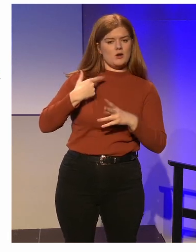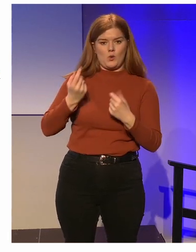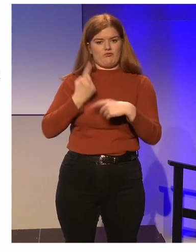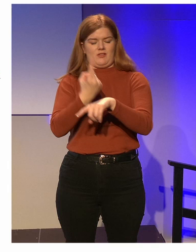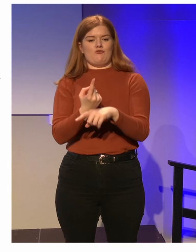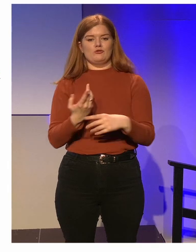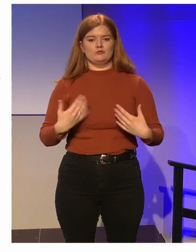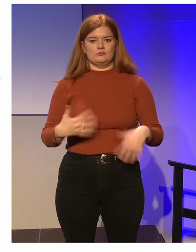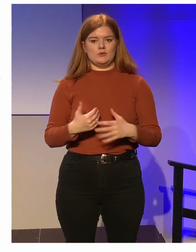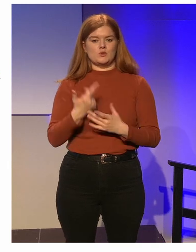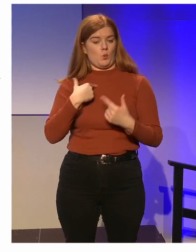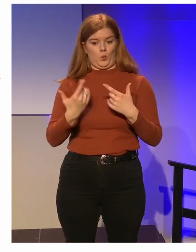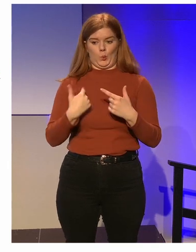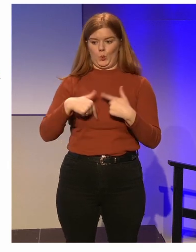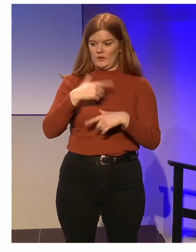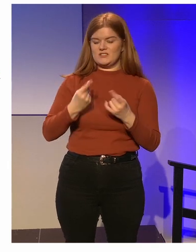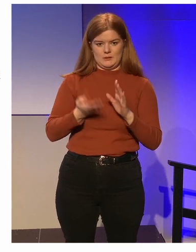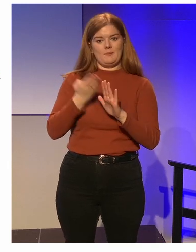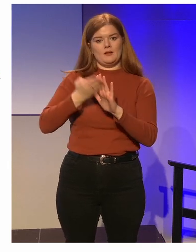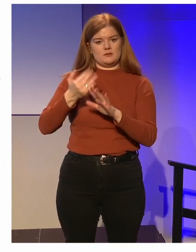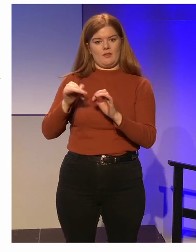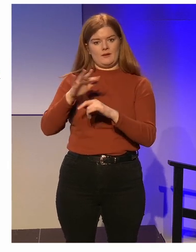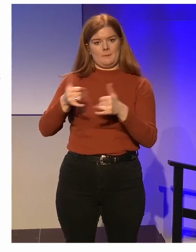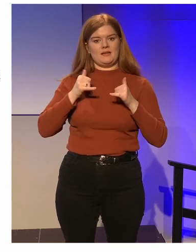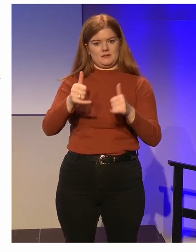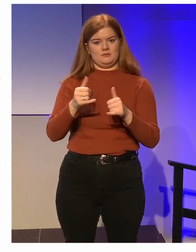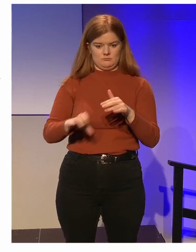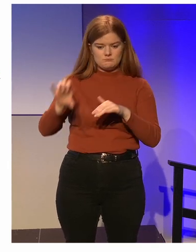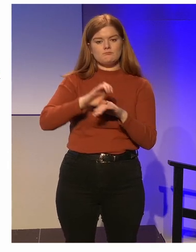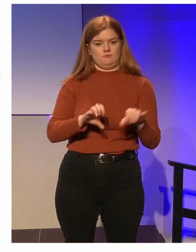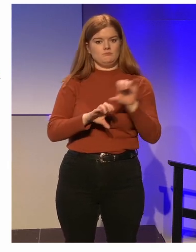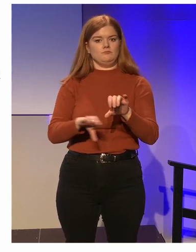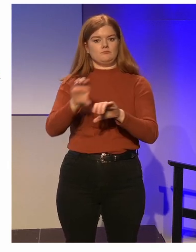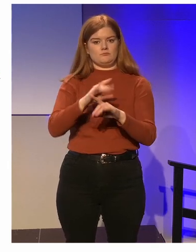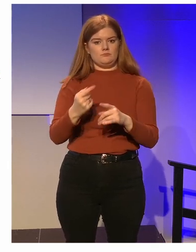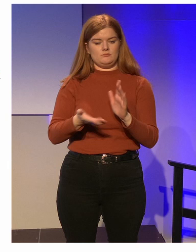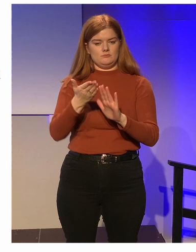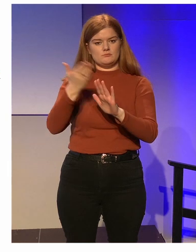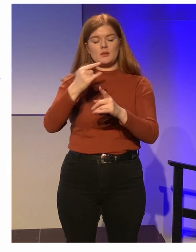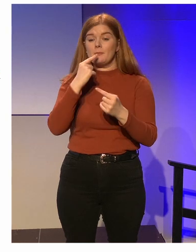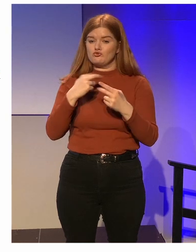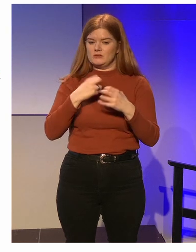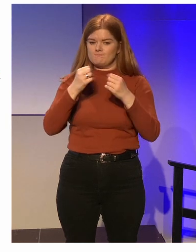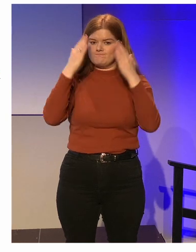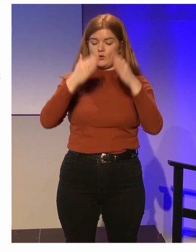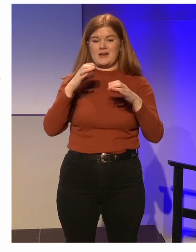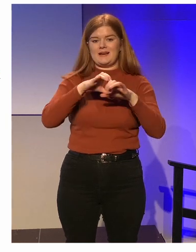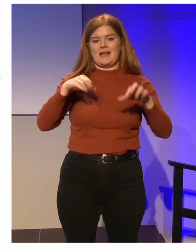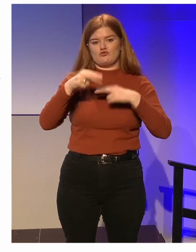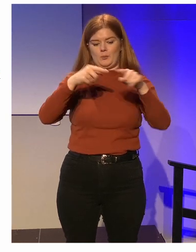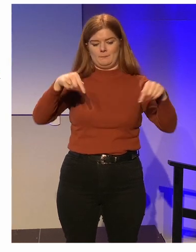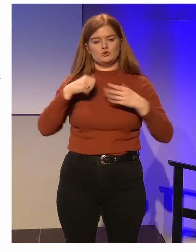there. What we've done is build on that capacity and build on that. But really focusing on classroom support and